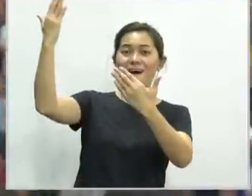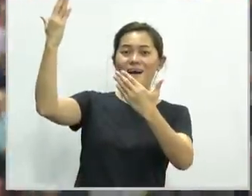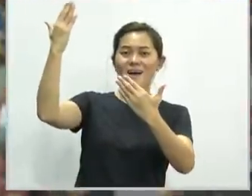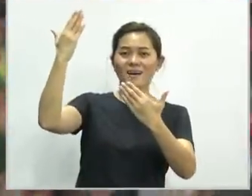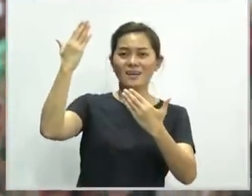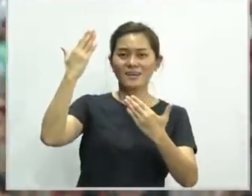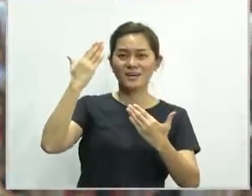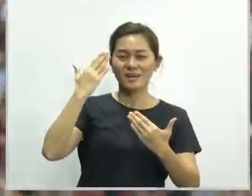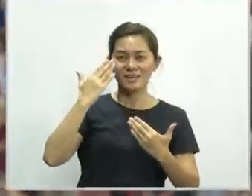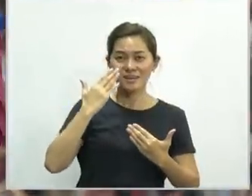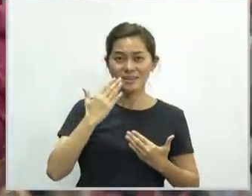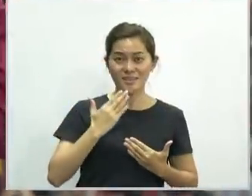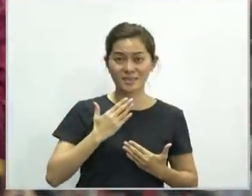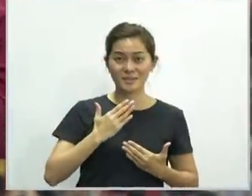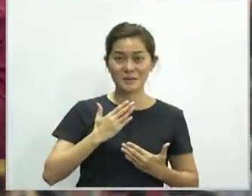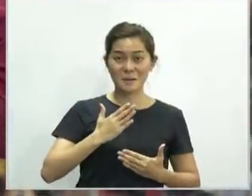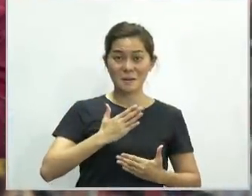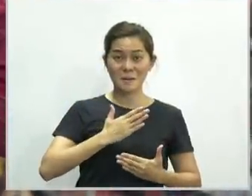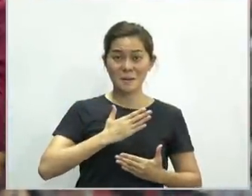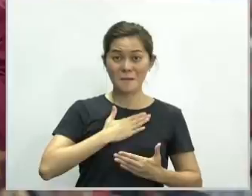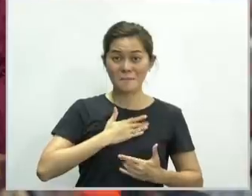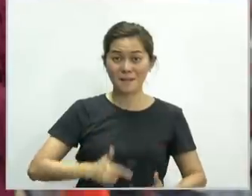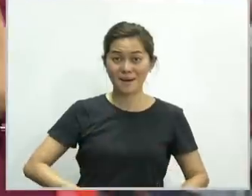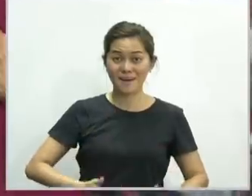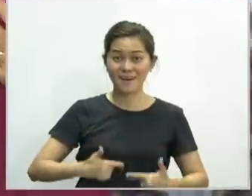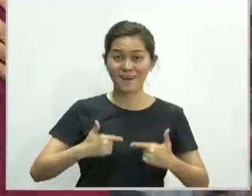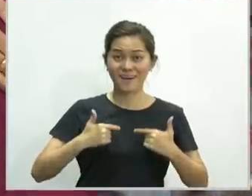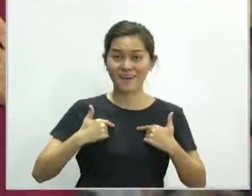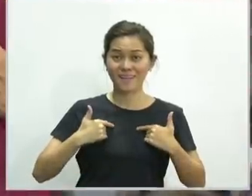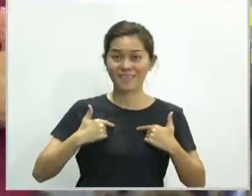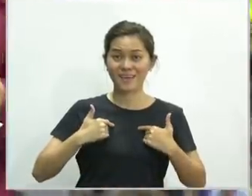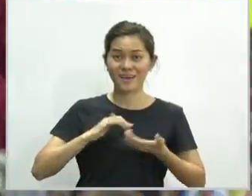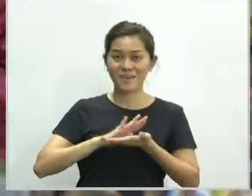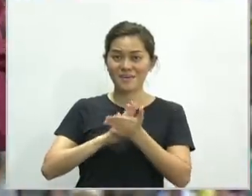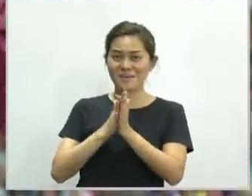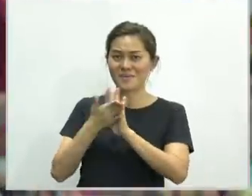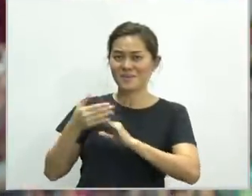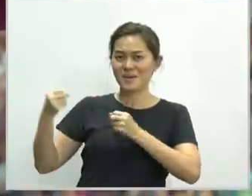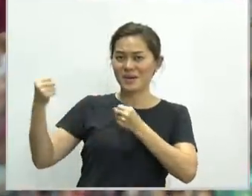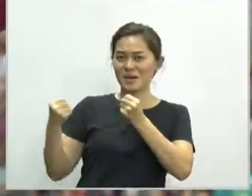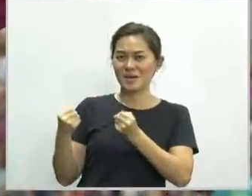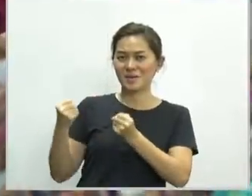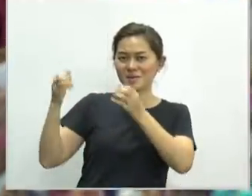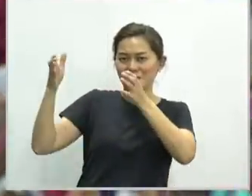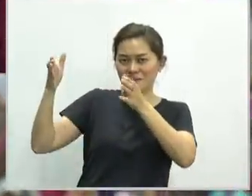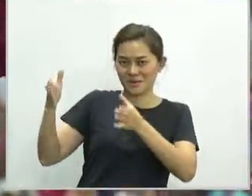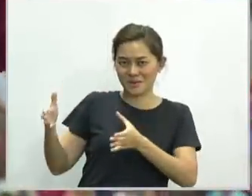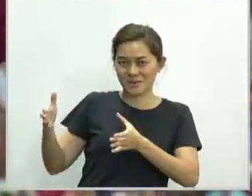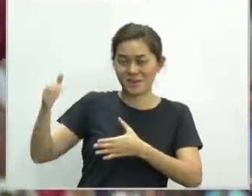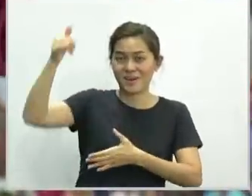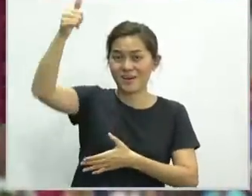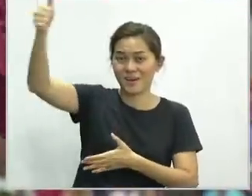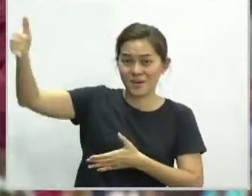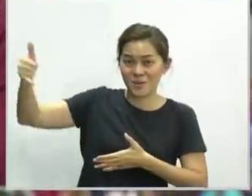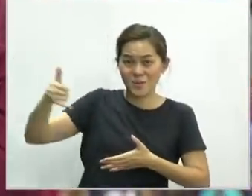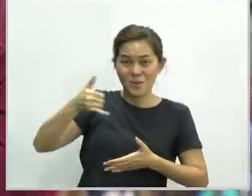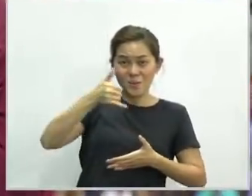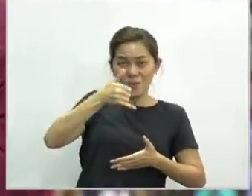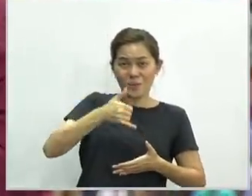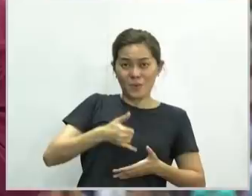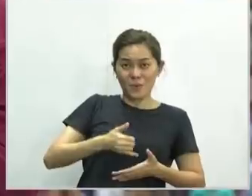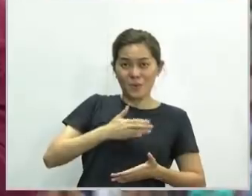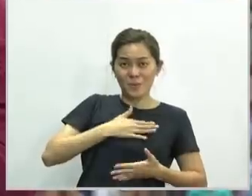into the driving seat of my life. Come into the